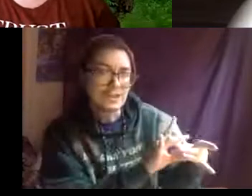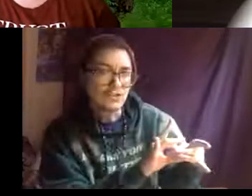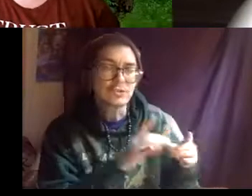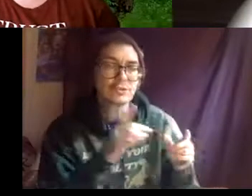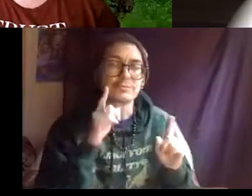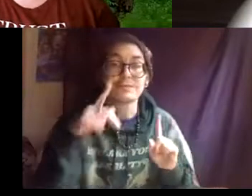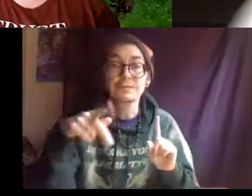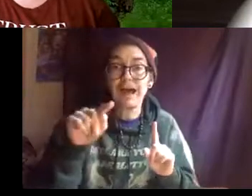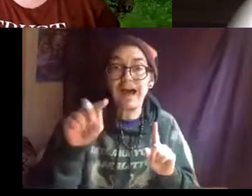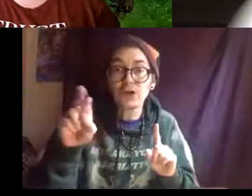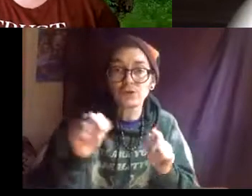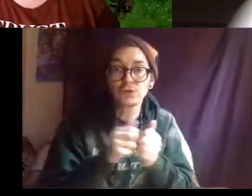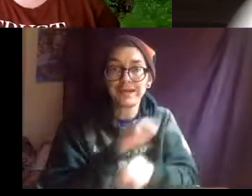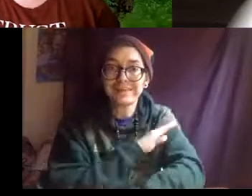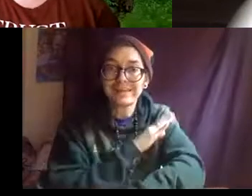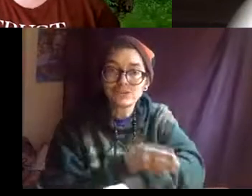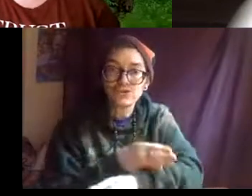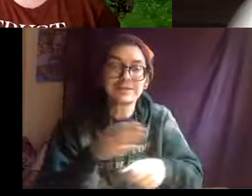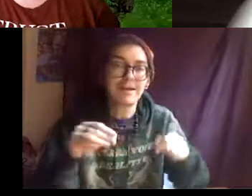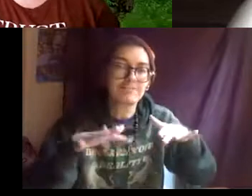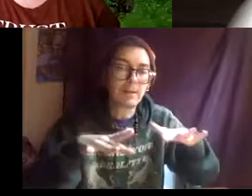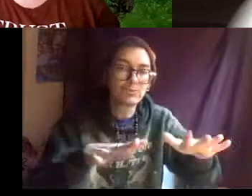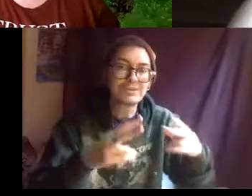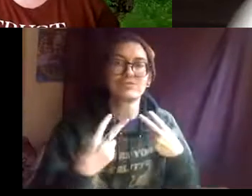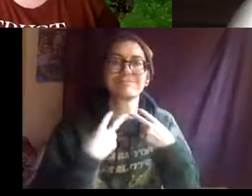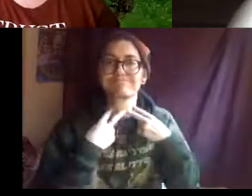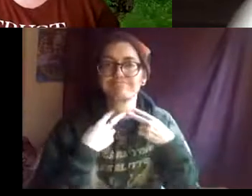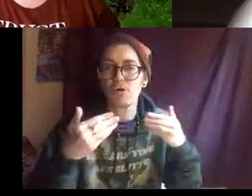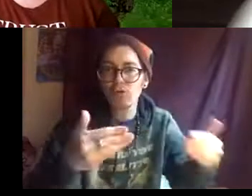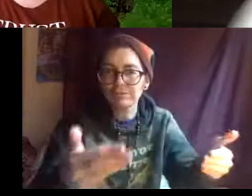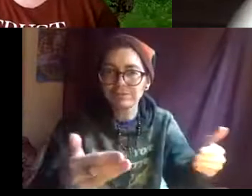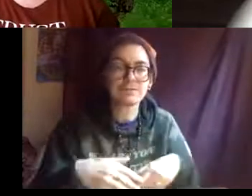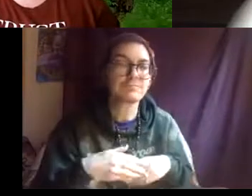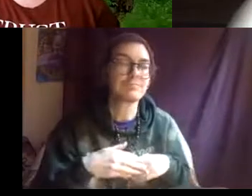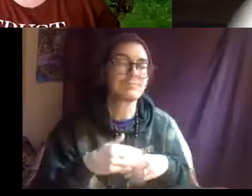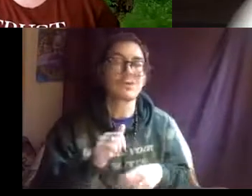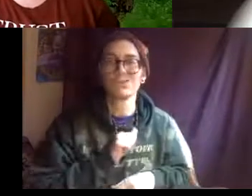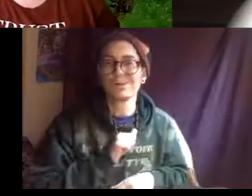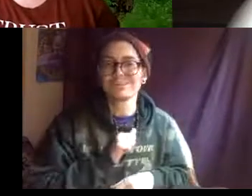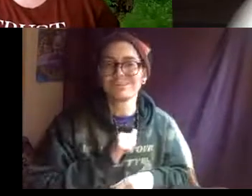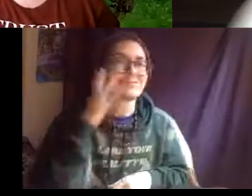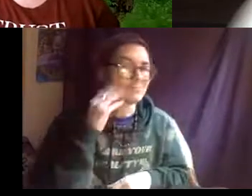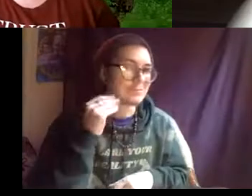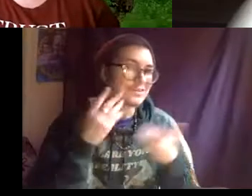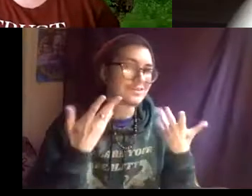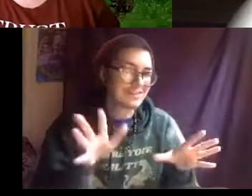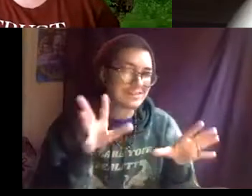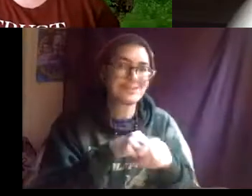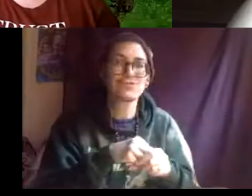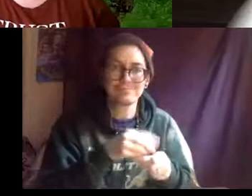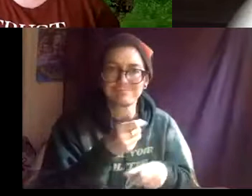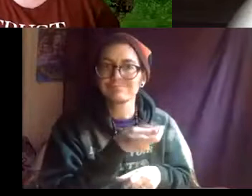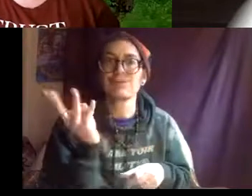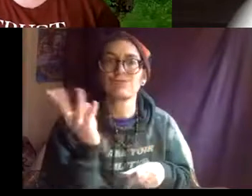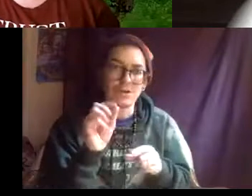people from toxic relationships, and really looking at the patterns and the vibrations that one finds